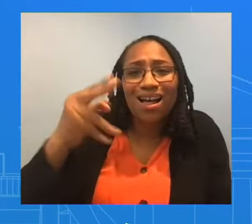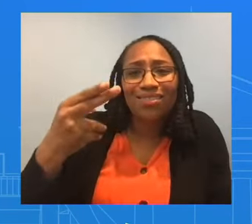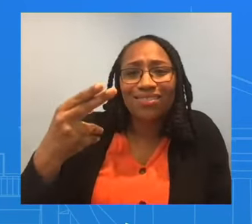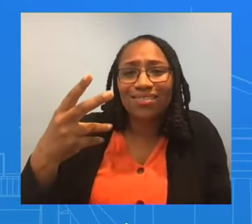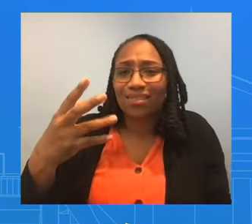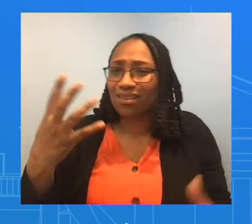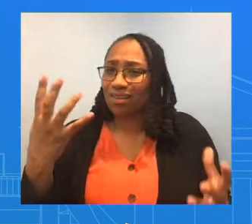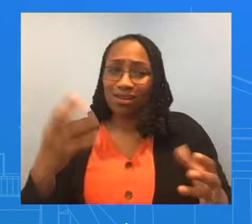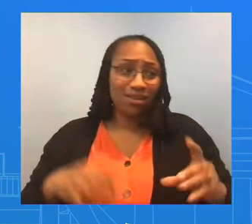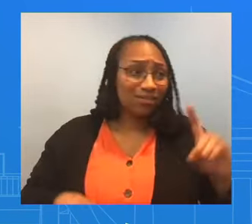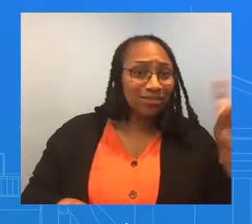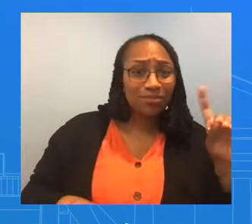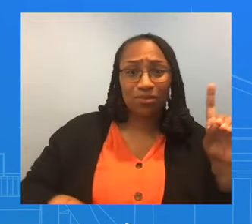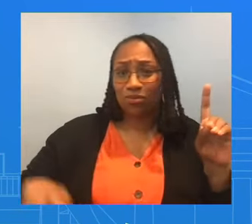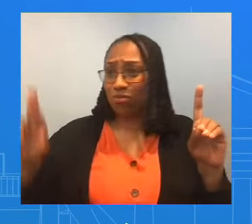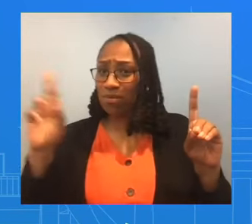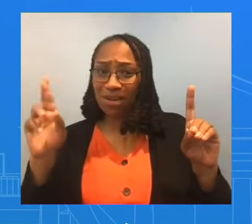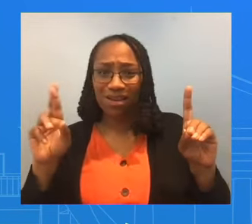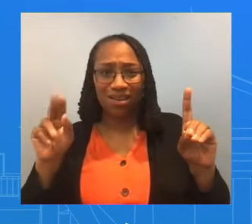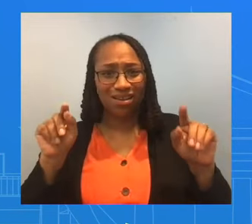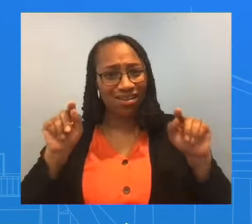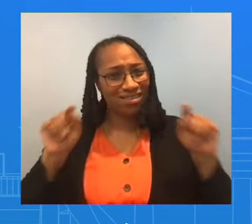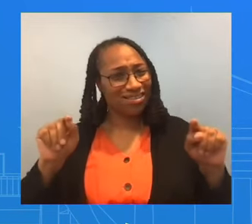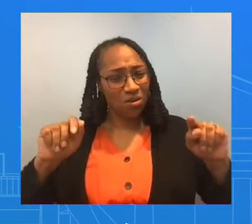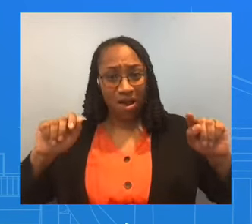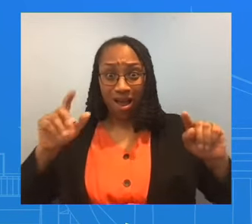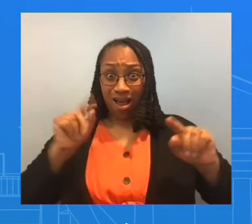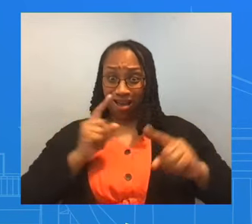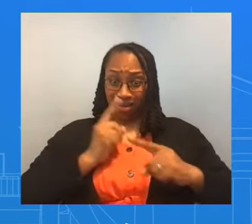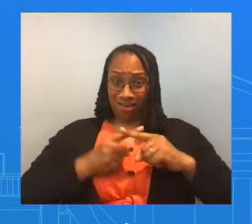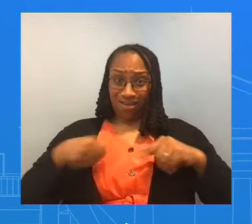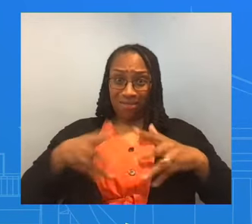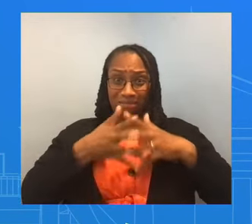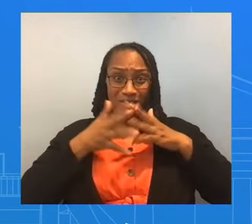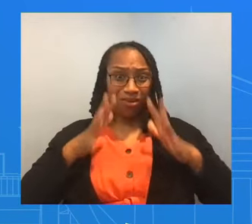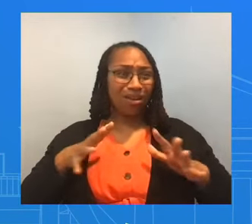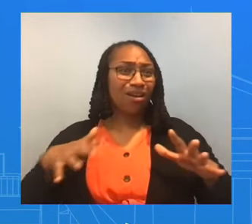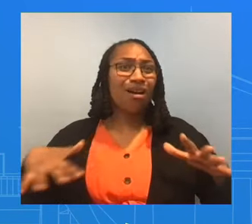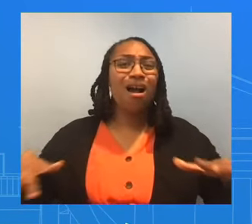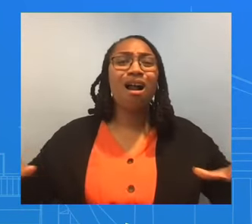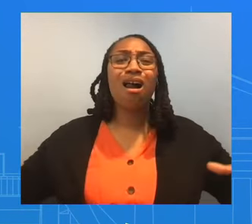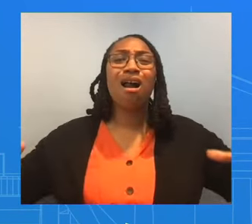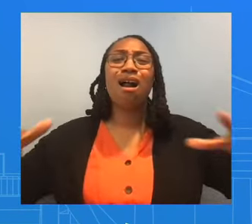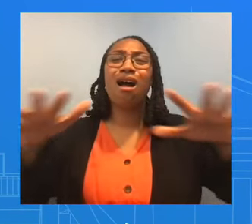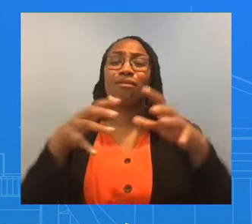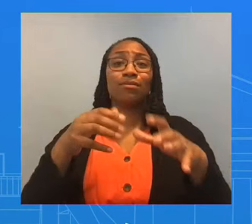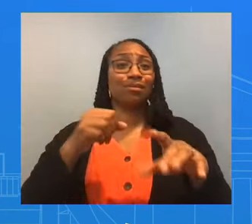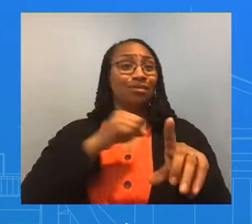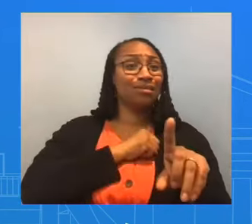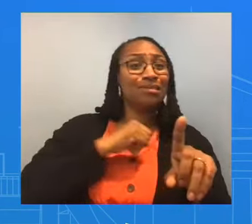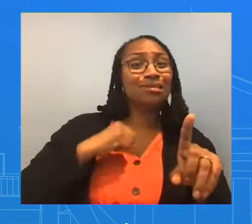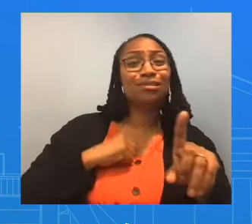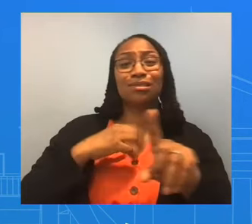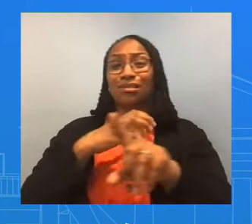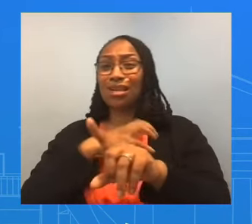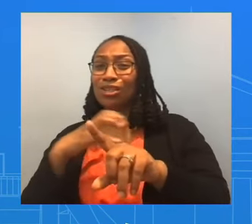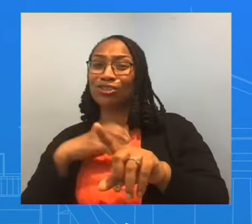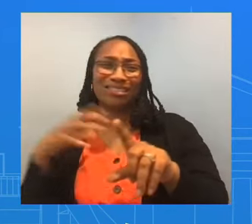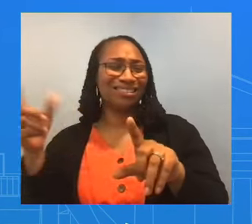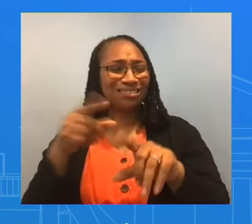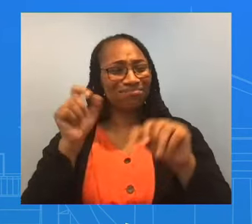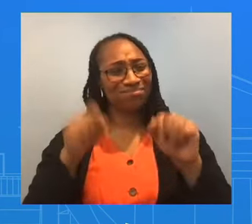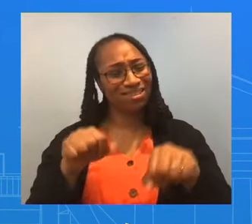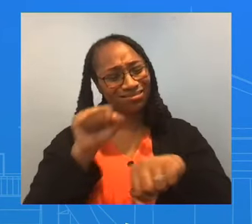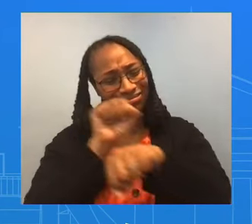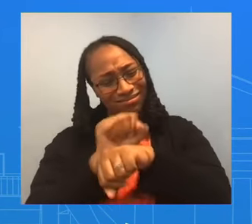Republicans in the House and the Senate, to do just that, continue to create jobs, continue to build on the successes that we've seen the last 2 years as we talk about